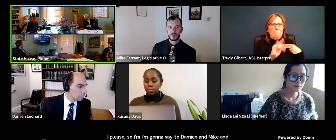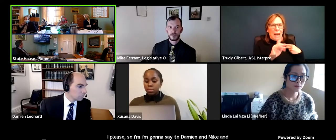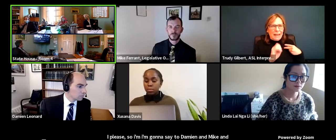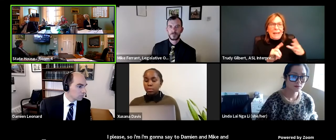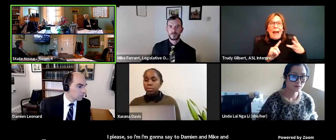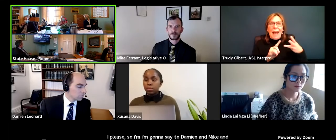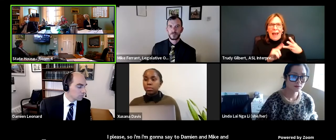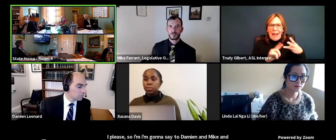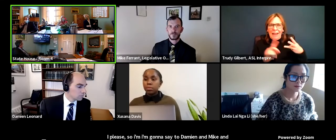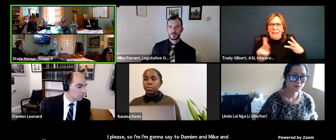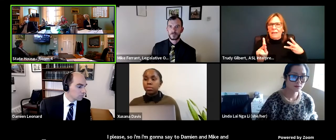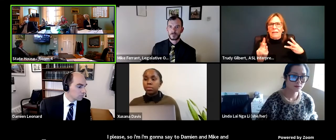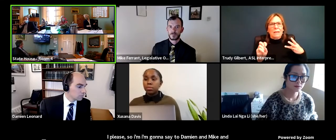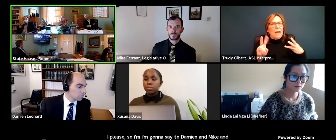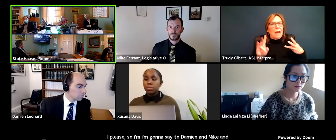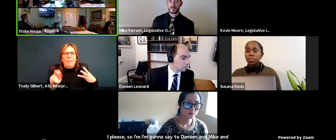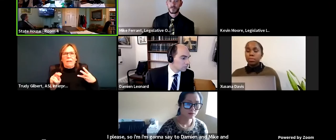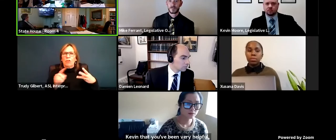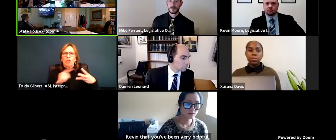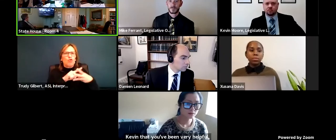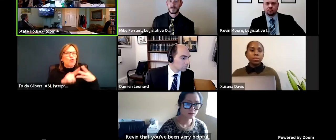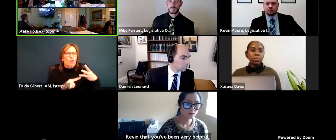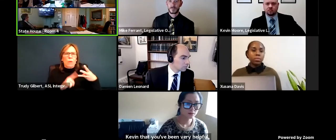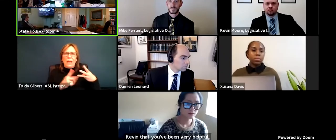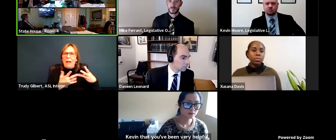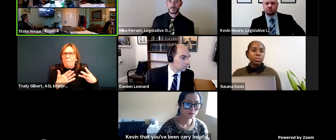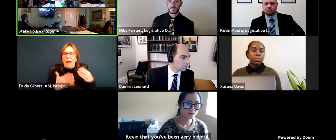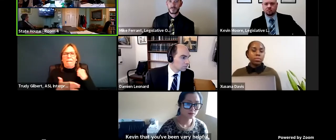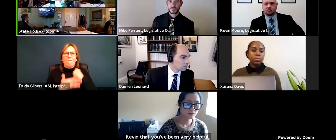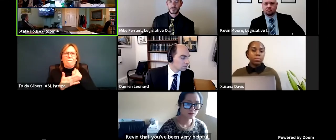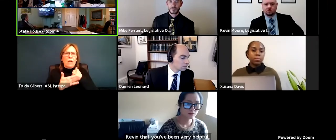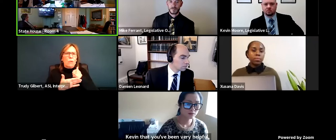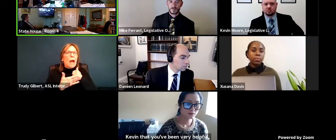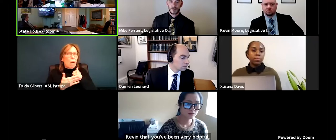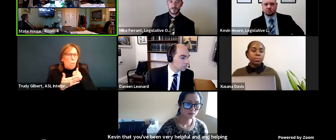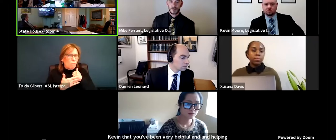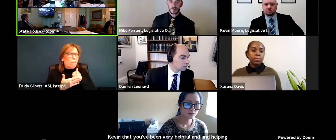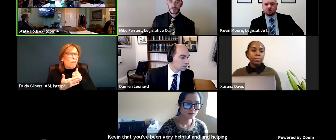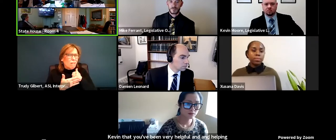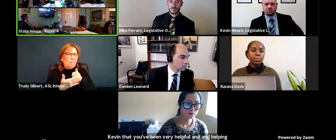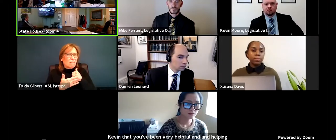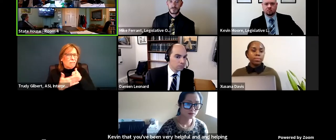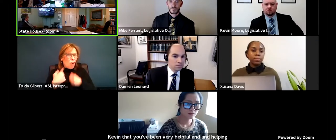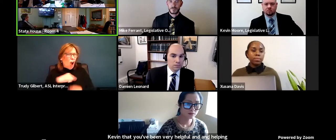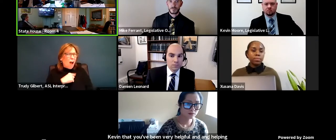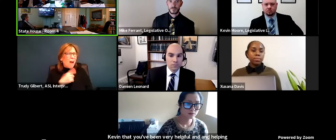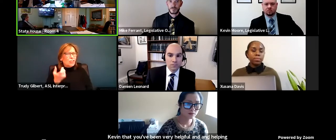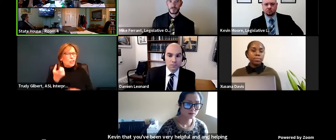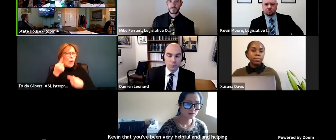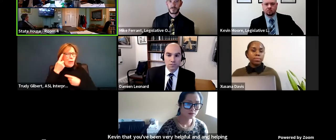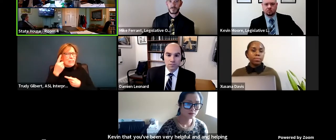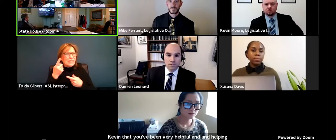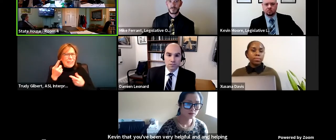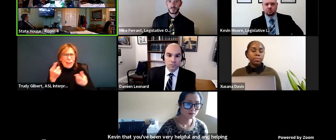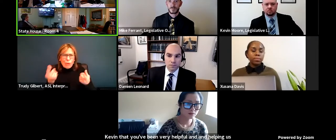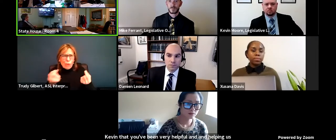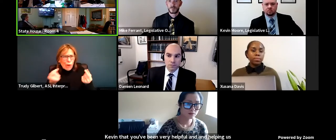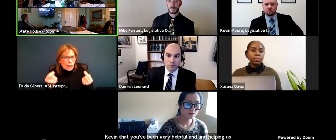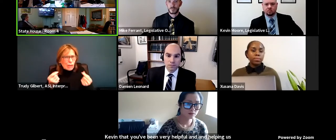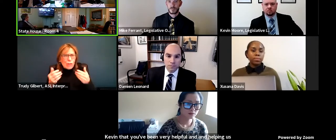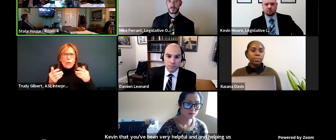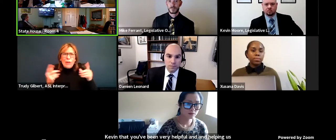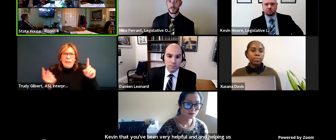you've been very helpful and, and, um, helping us understand what you're doing and where you're going